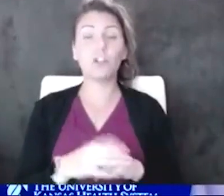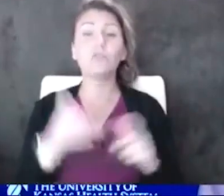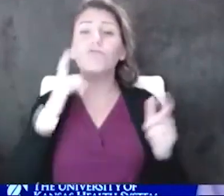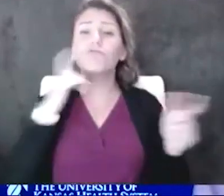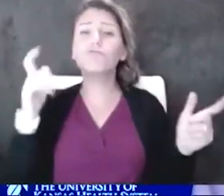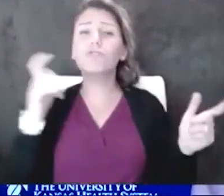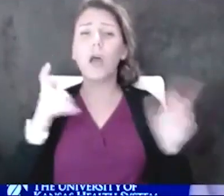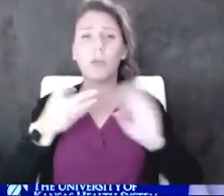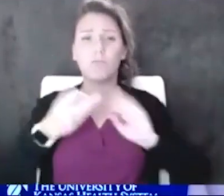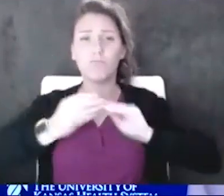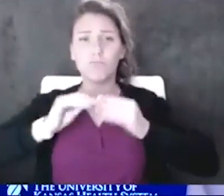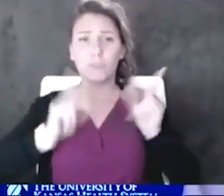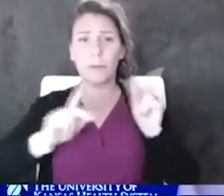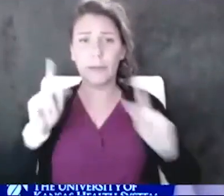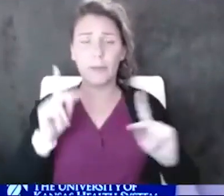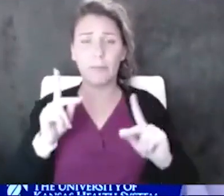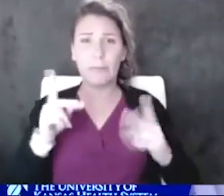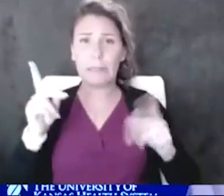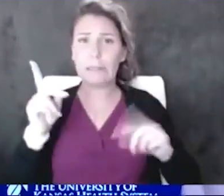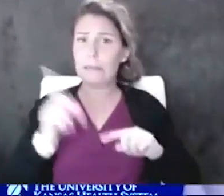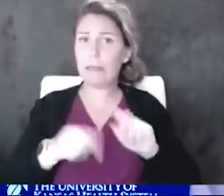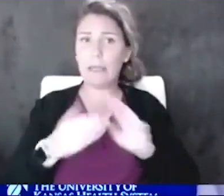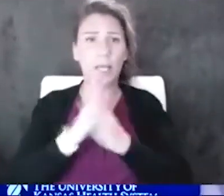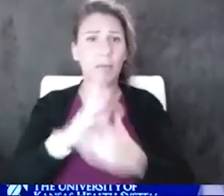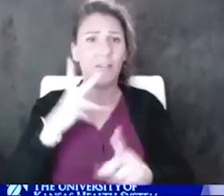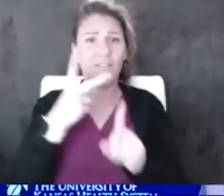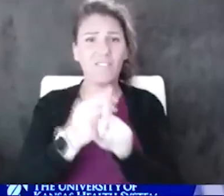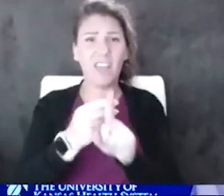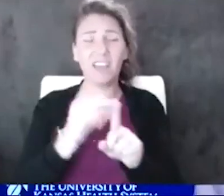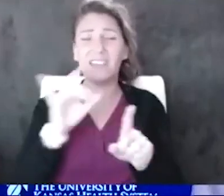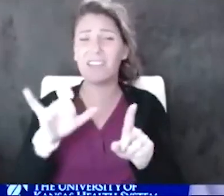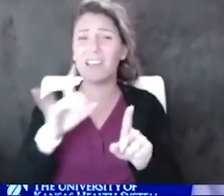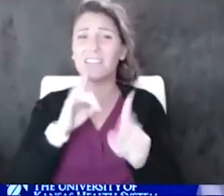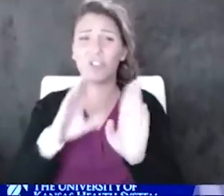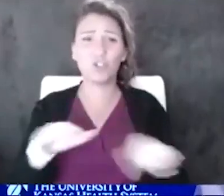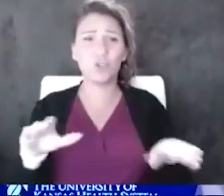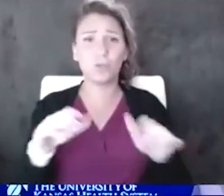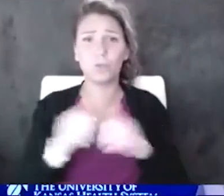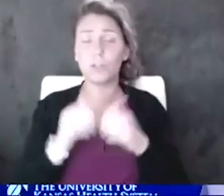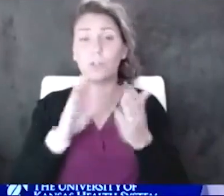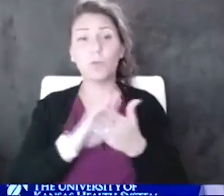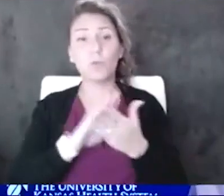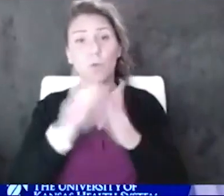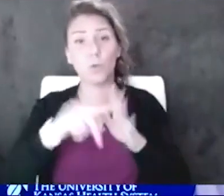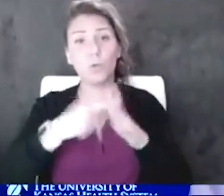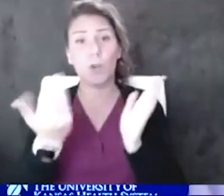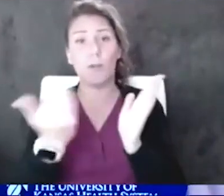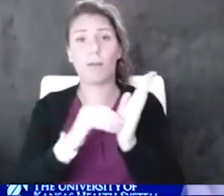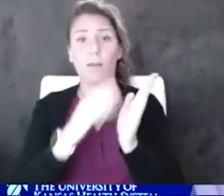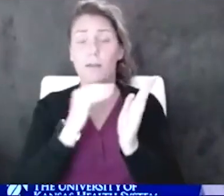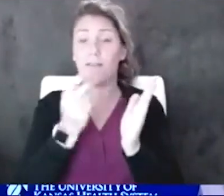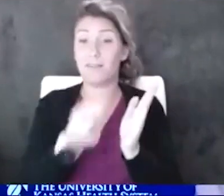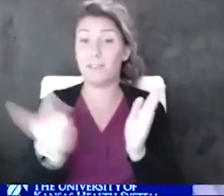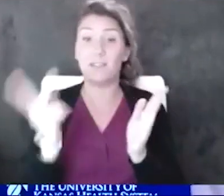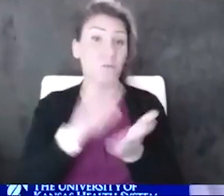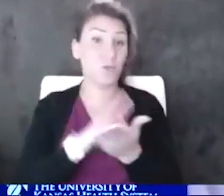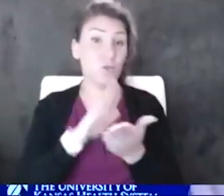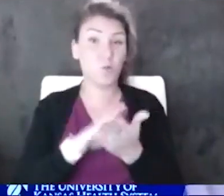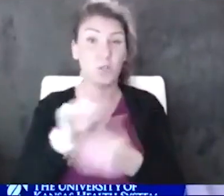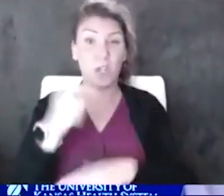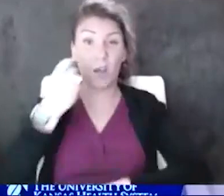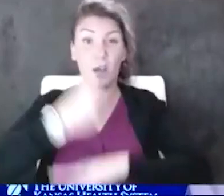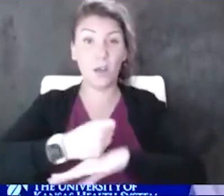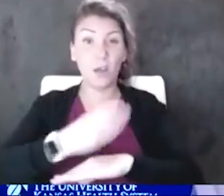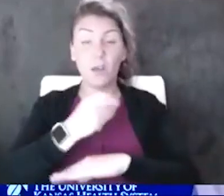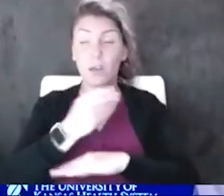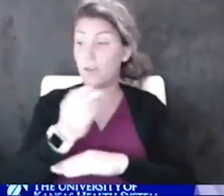get vaccinated. That's the children. And we know with school being resumed, there are some schools that have had to shut down. There are some classrooms that have had